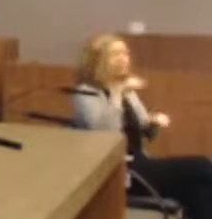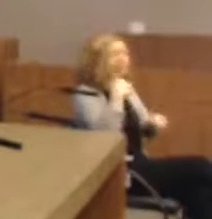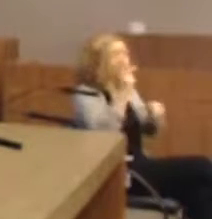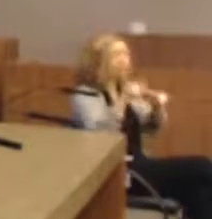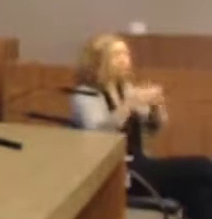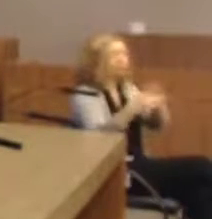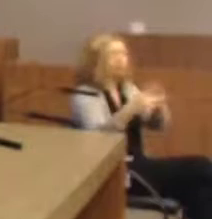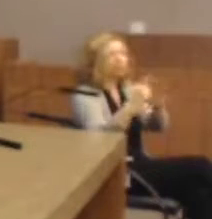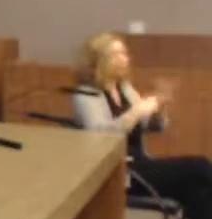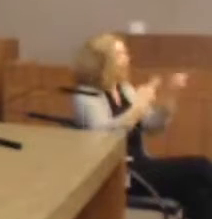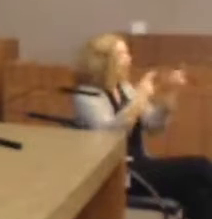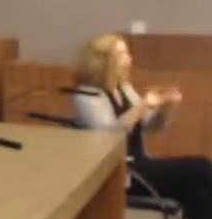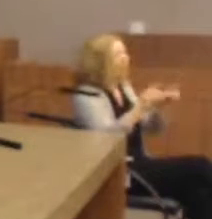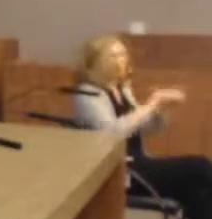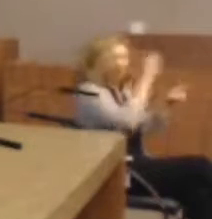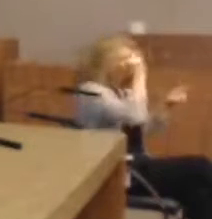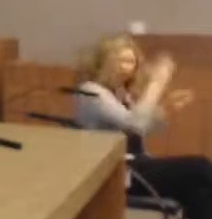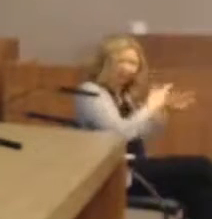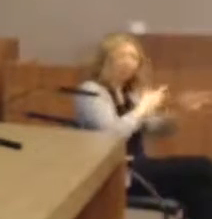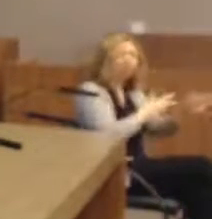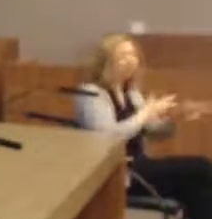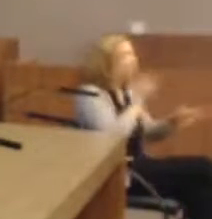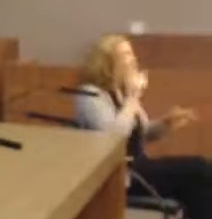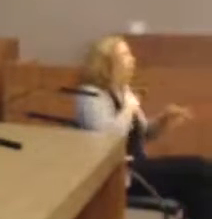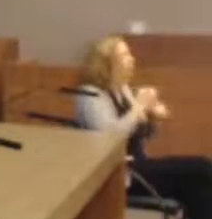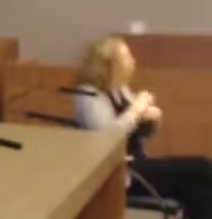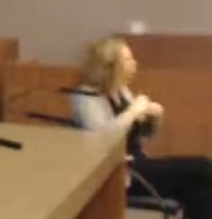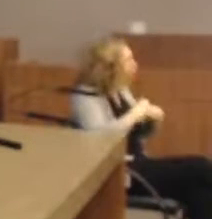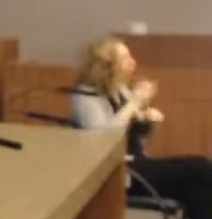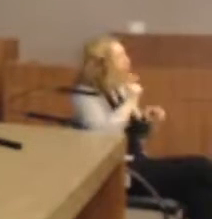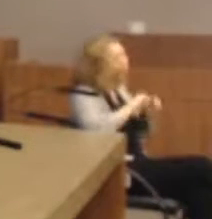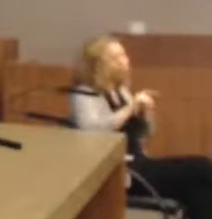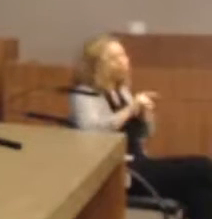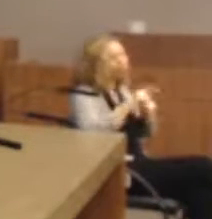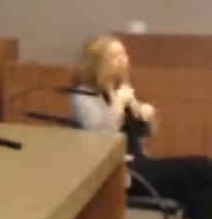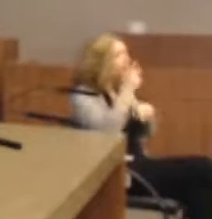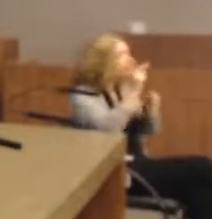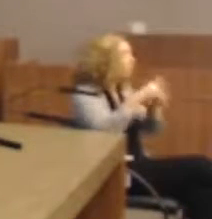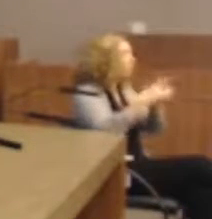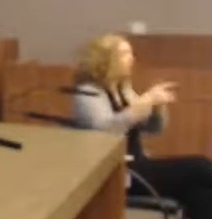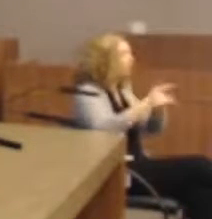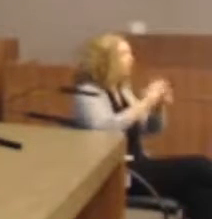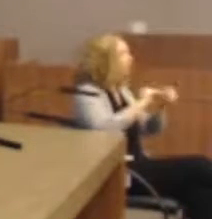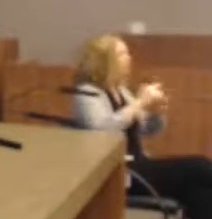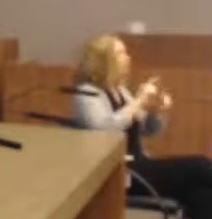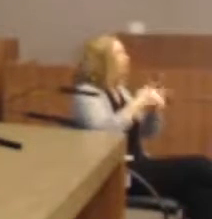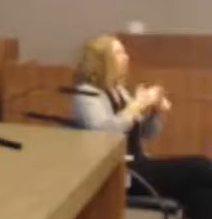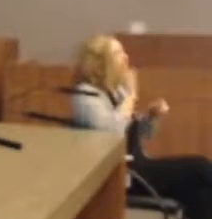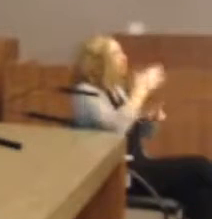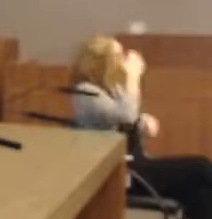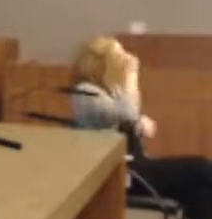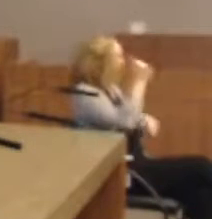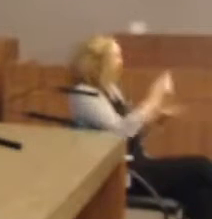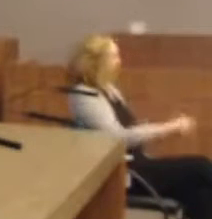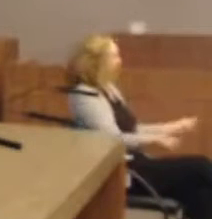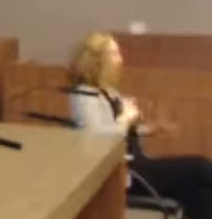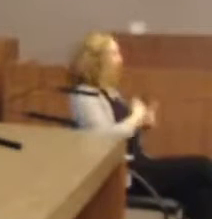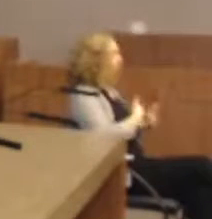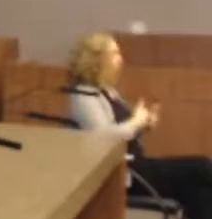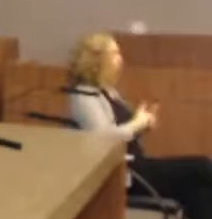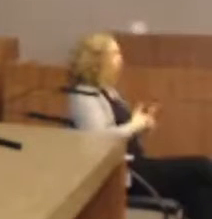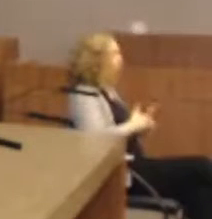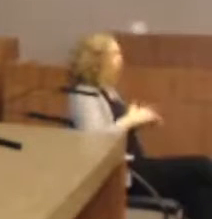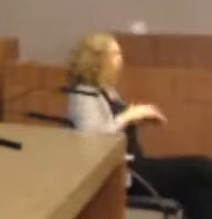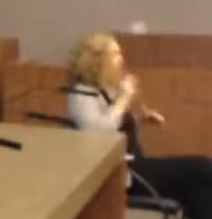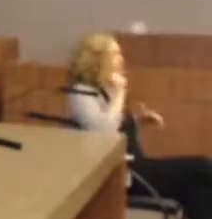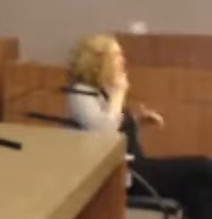it, you'll have some coffee, you'll call somebody and tell them what happened, and then it'll go away. That shaky feeling,